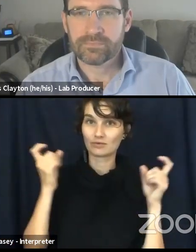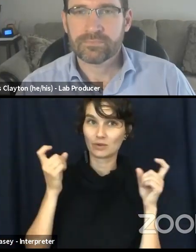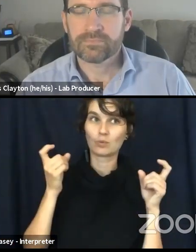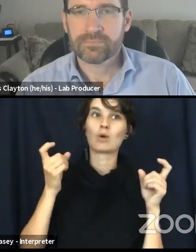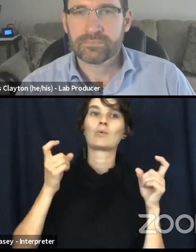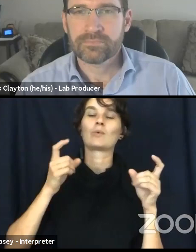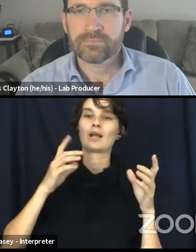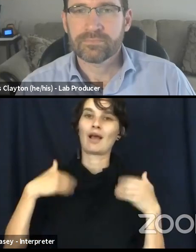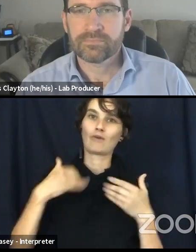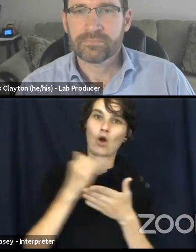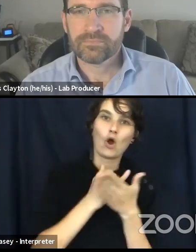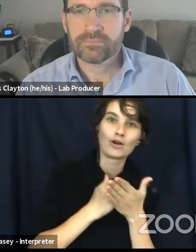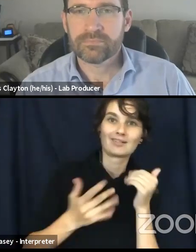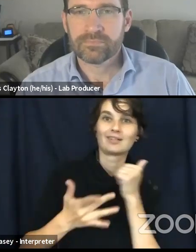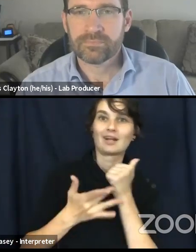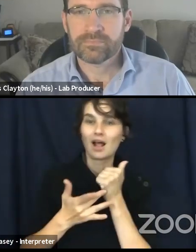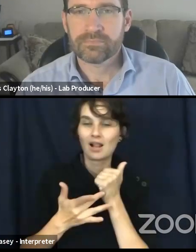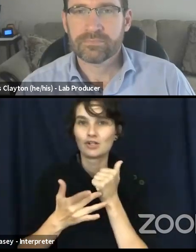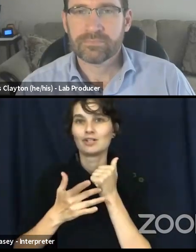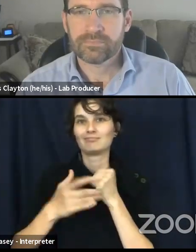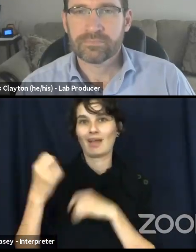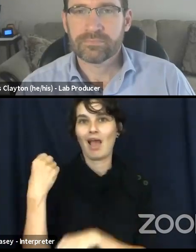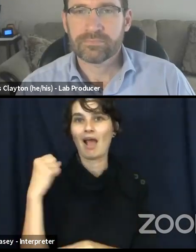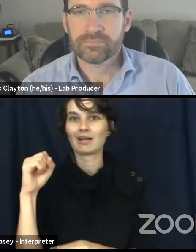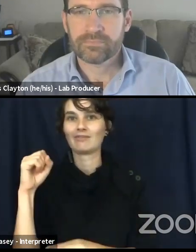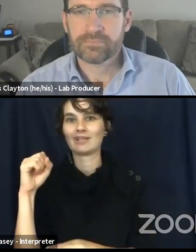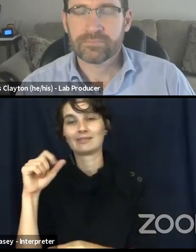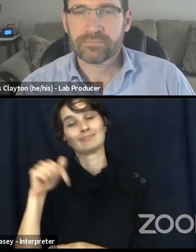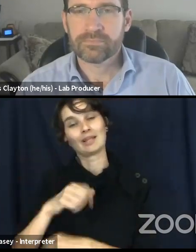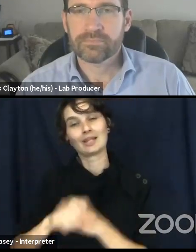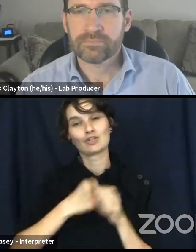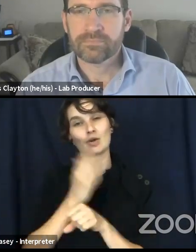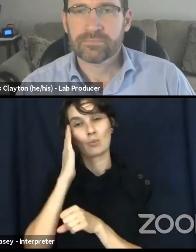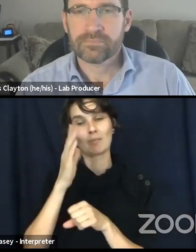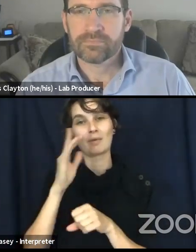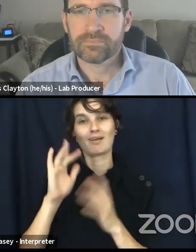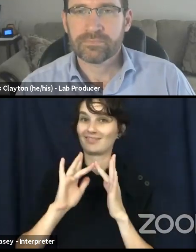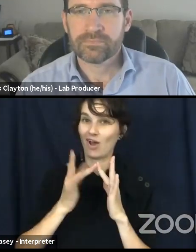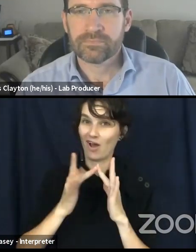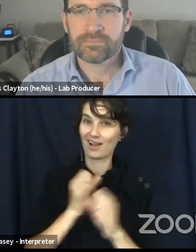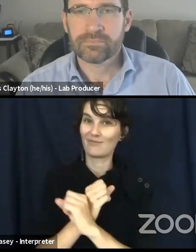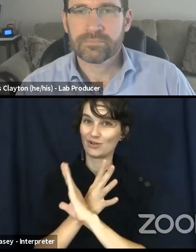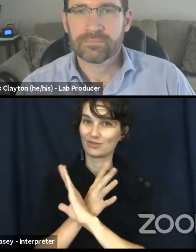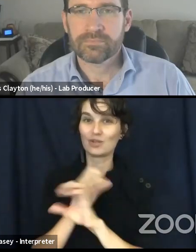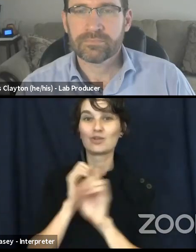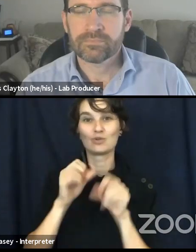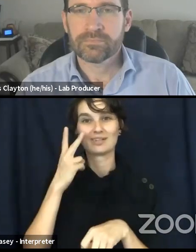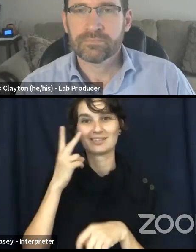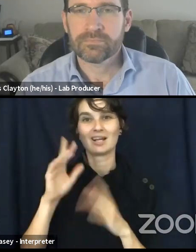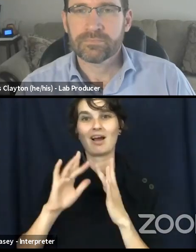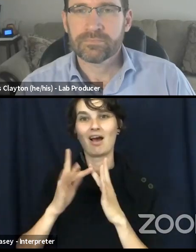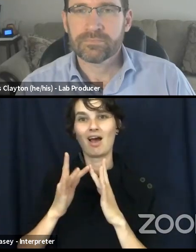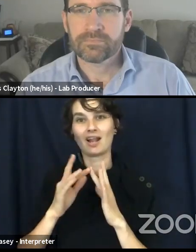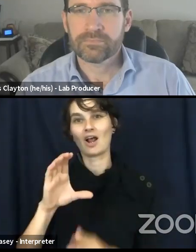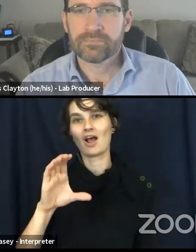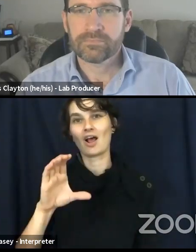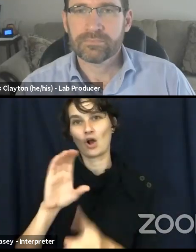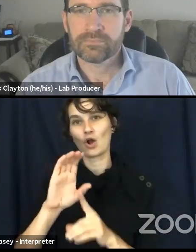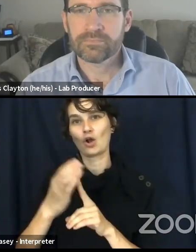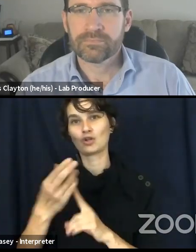activists. It's virtual this year, and it's online, and you can visit it at our CultureHub website. And there's a lot of really